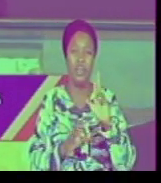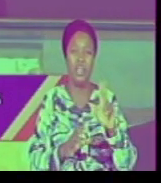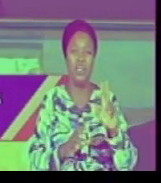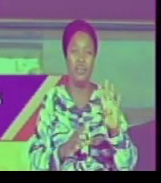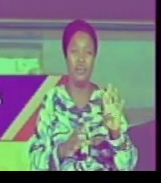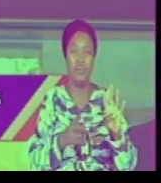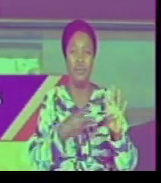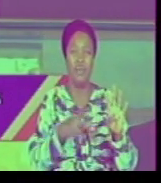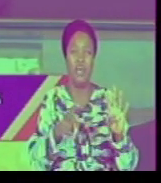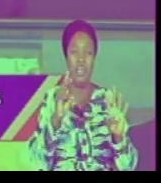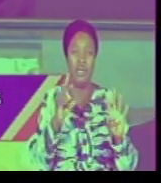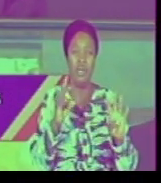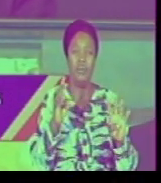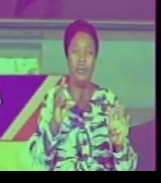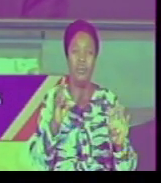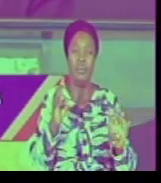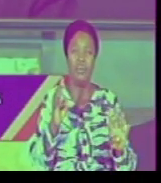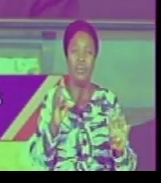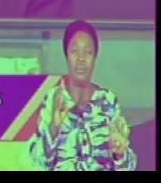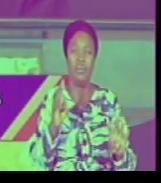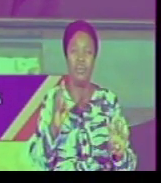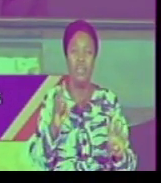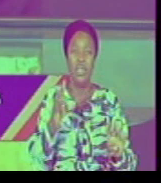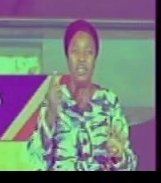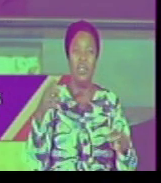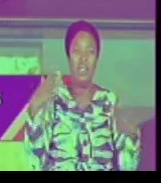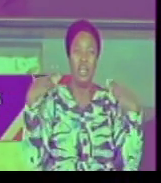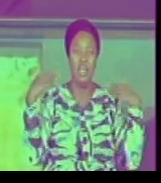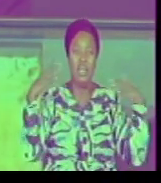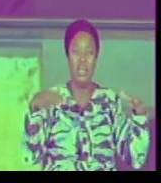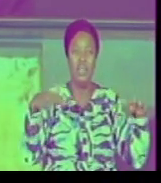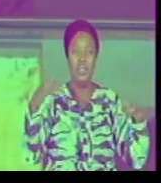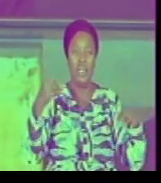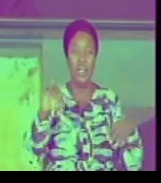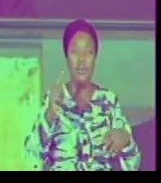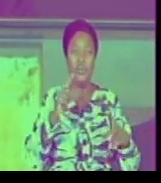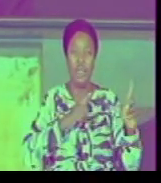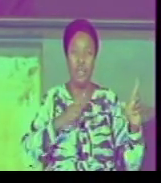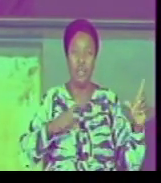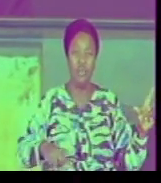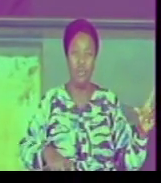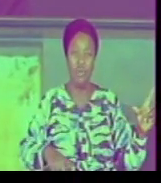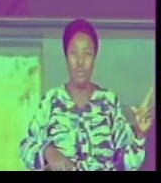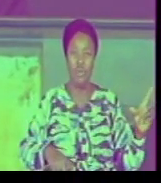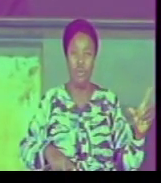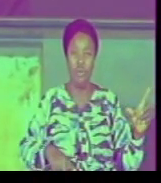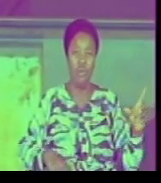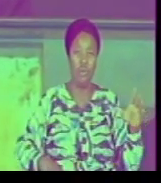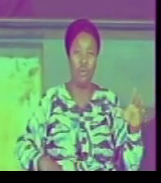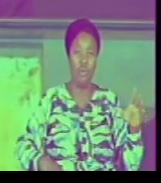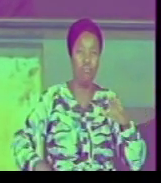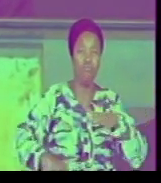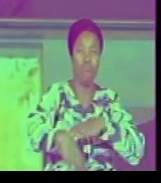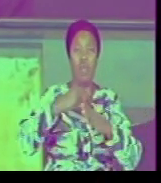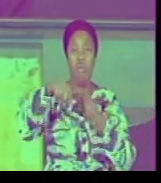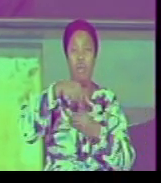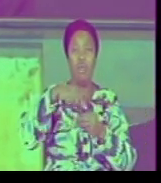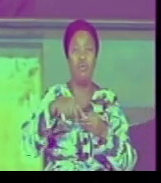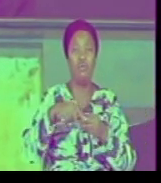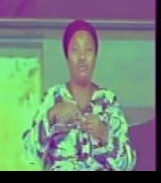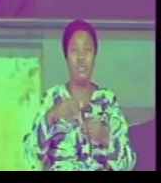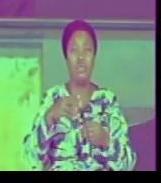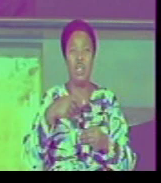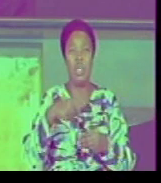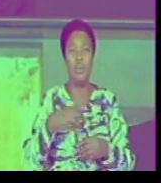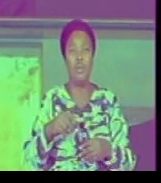verse 7, the angel of the Lord encampeth round about them that fear